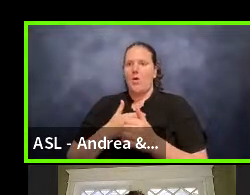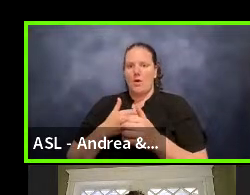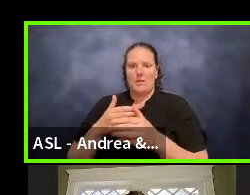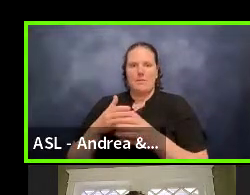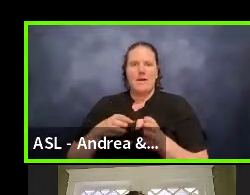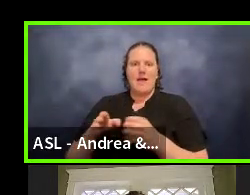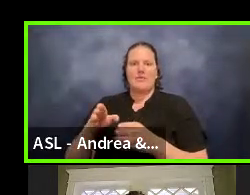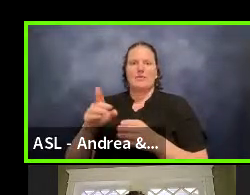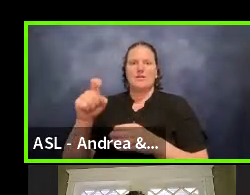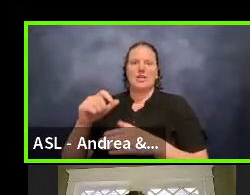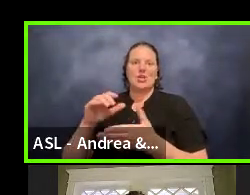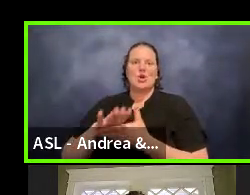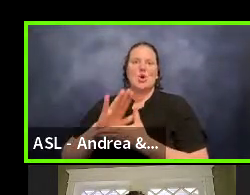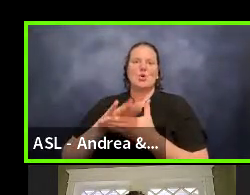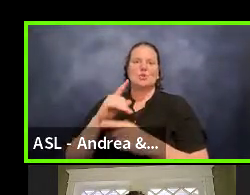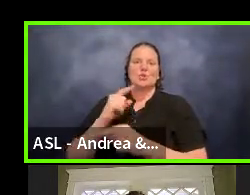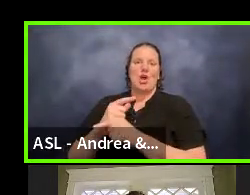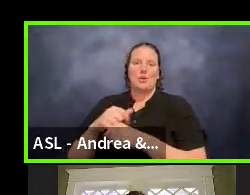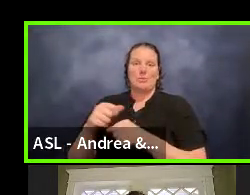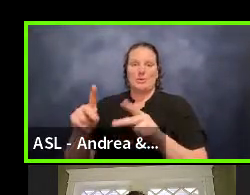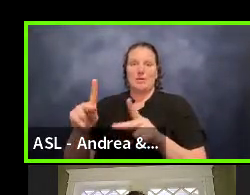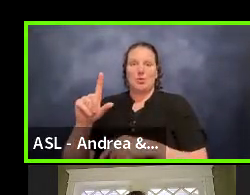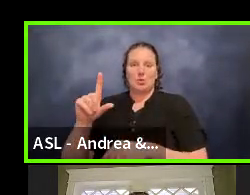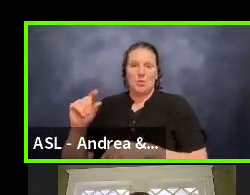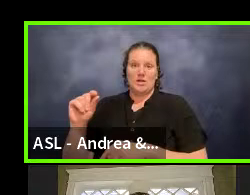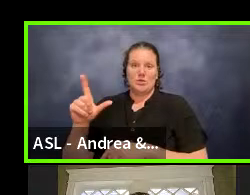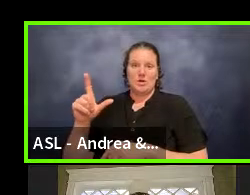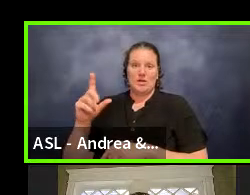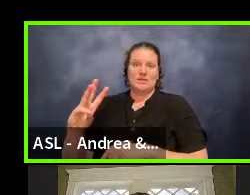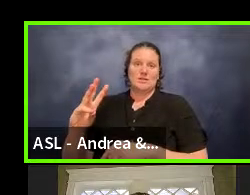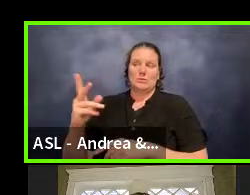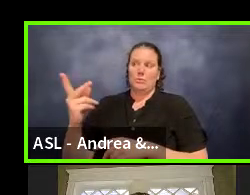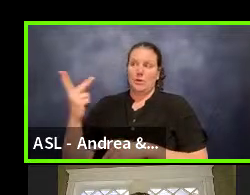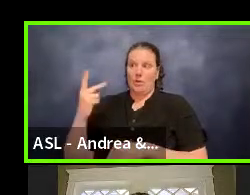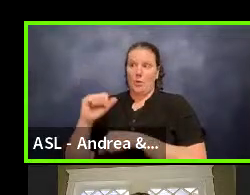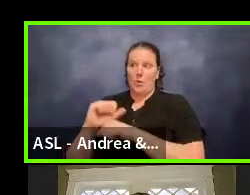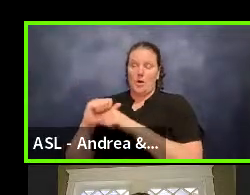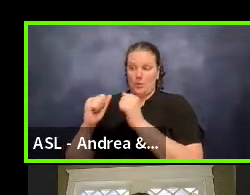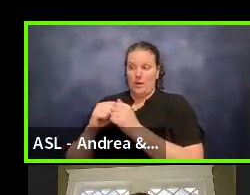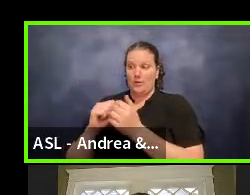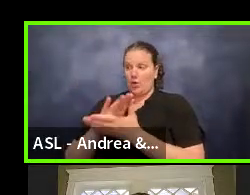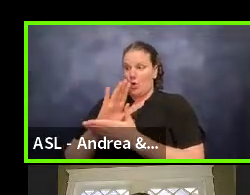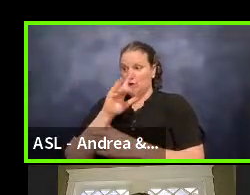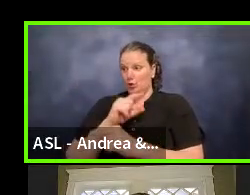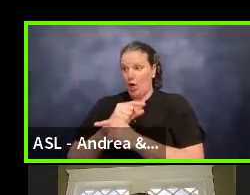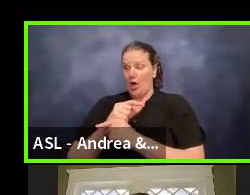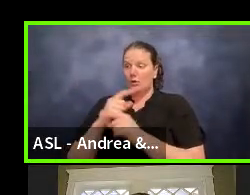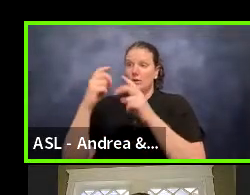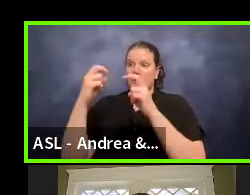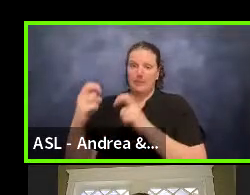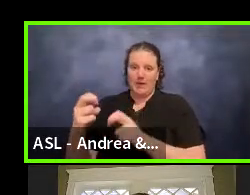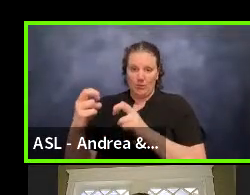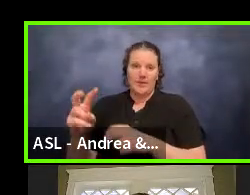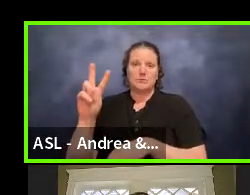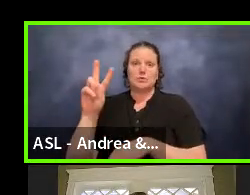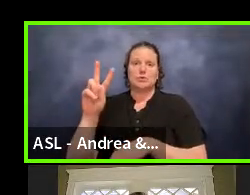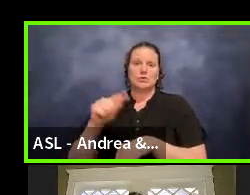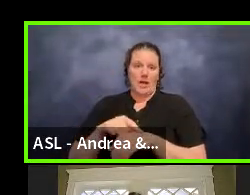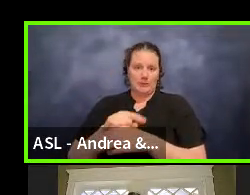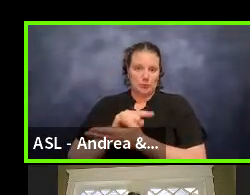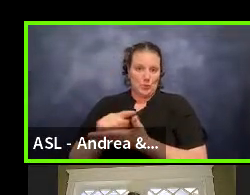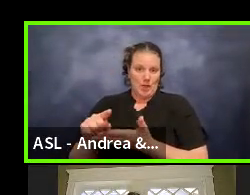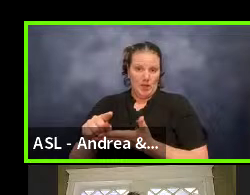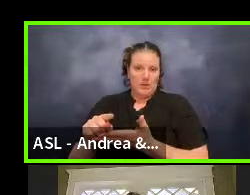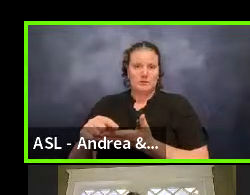in 2026. So we are still working with the Coast Guard. We meet with them bi-weekly to